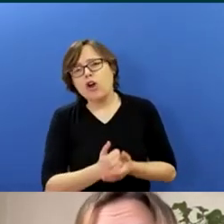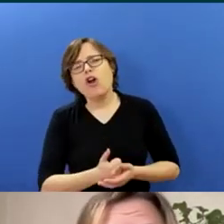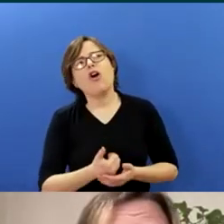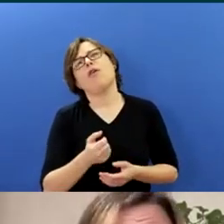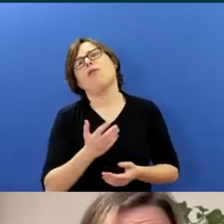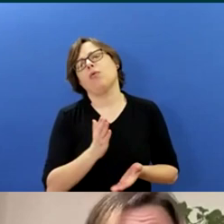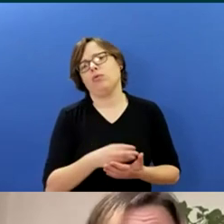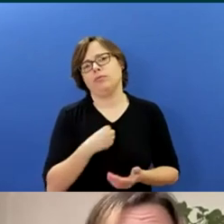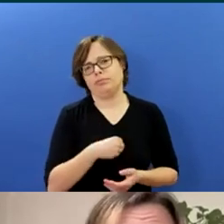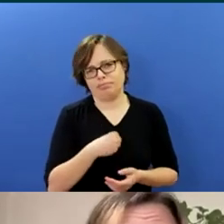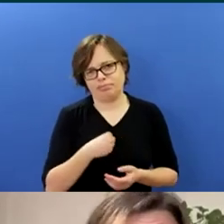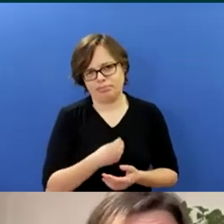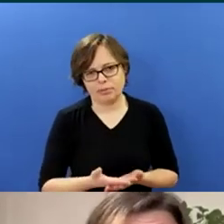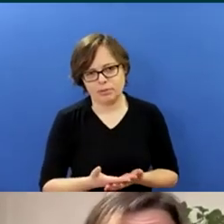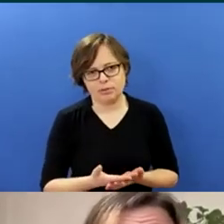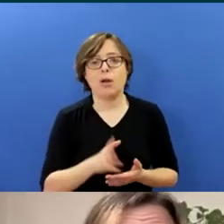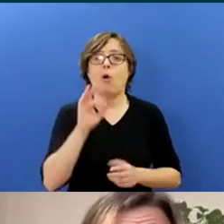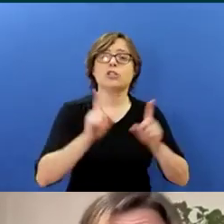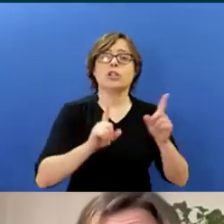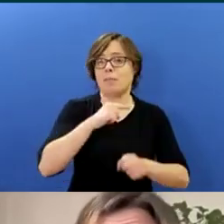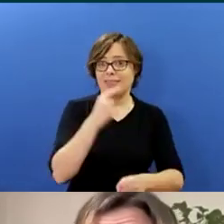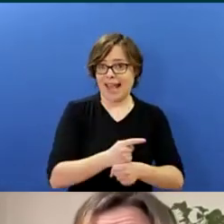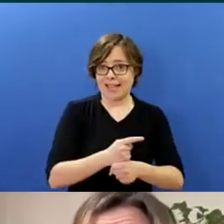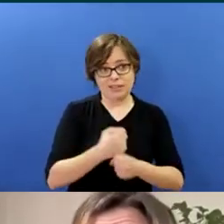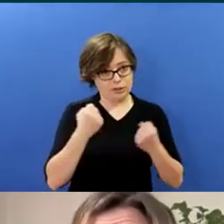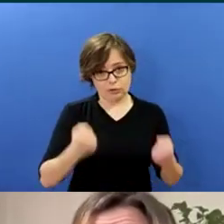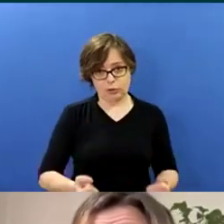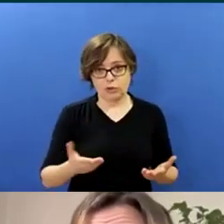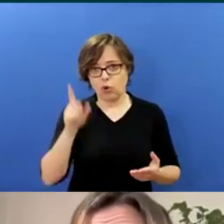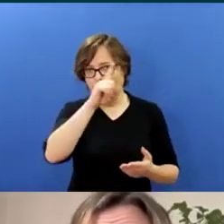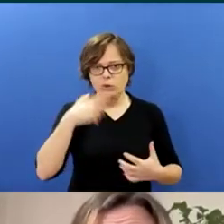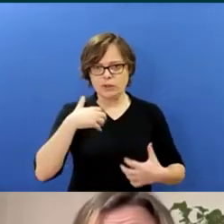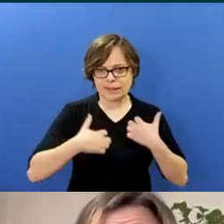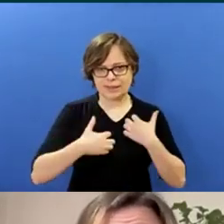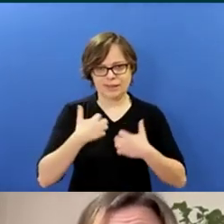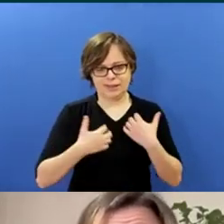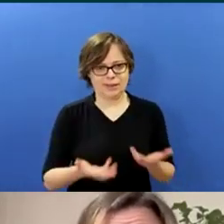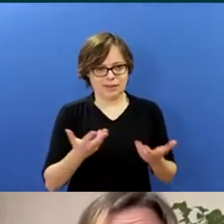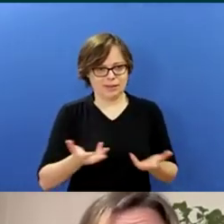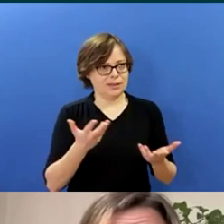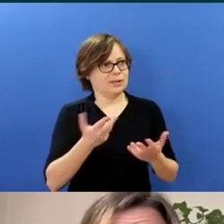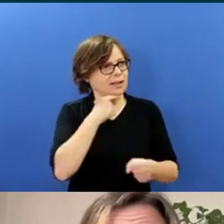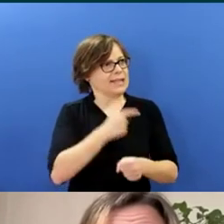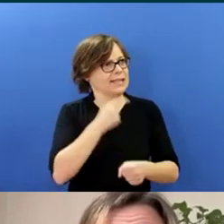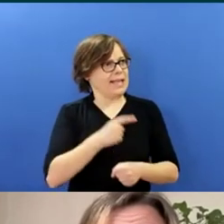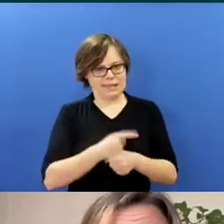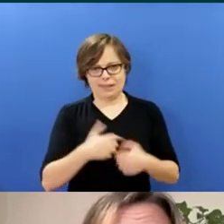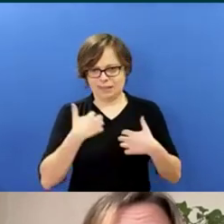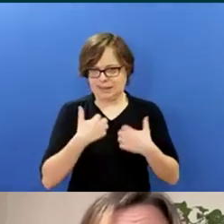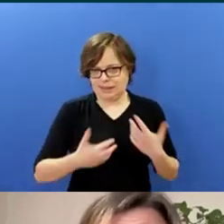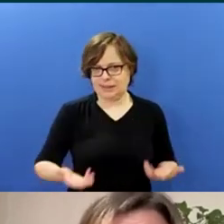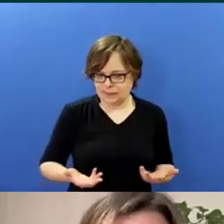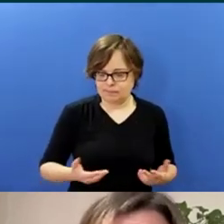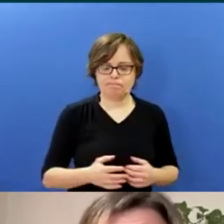some people get frustrated by the complexity of the decisions to be made. Others are simply a